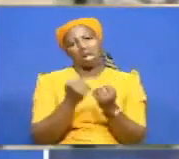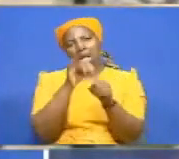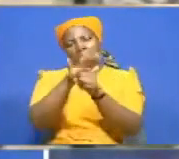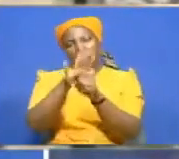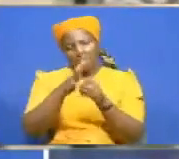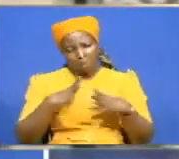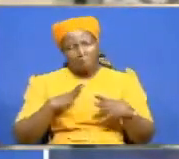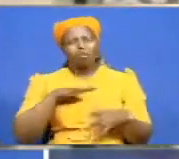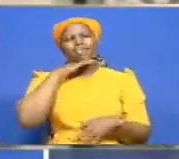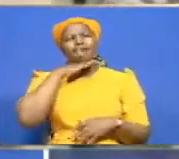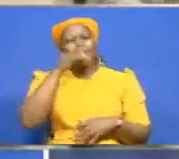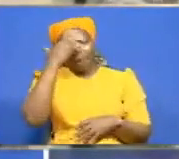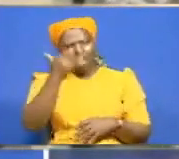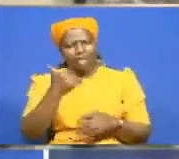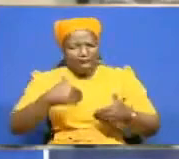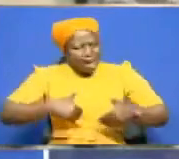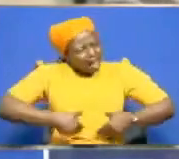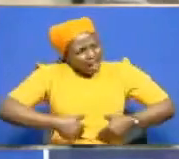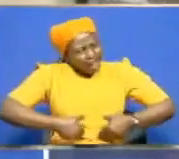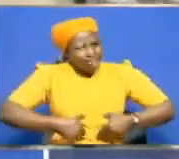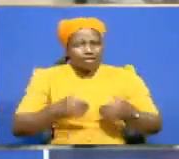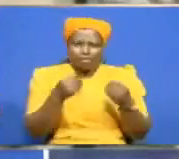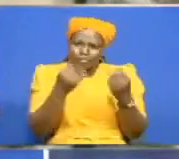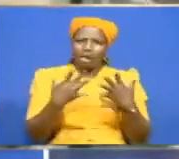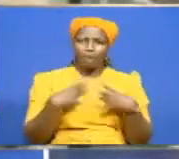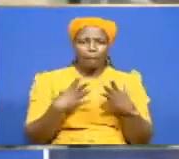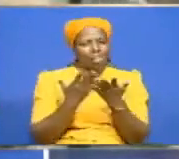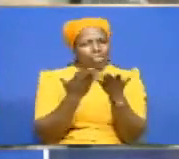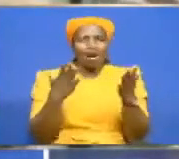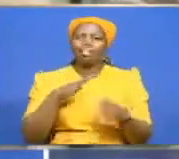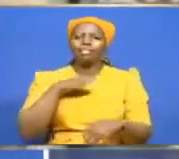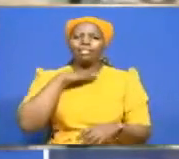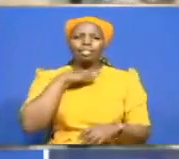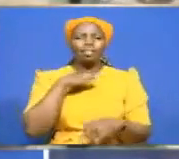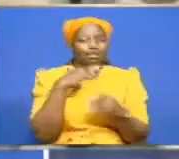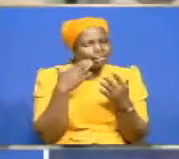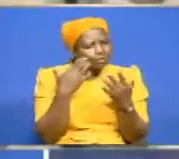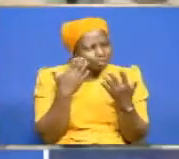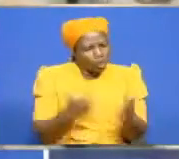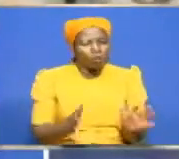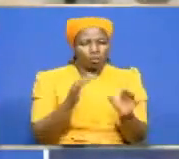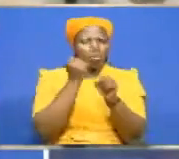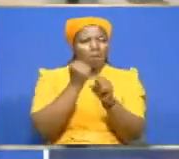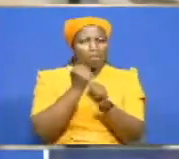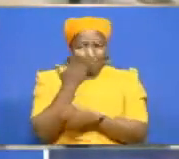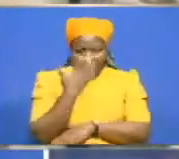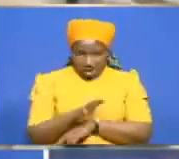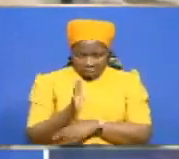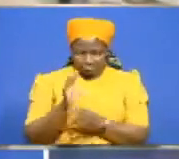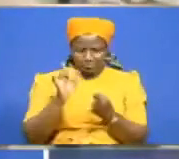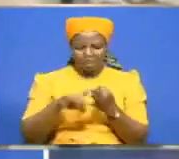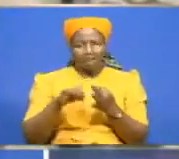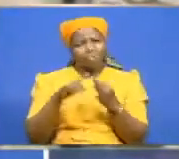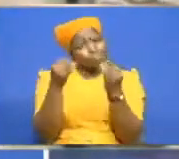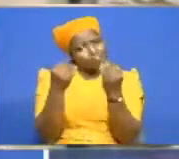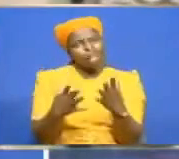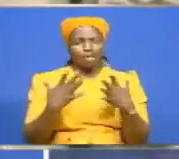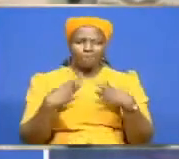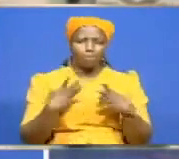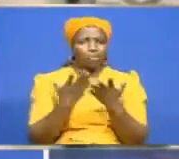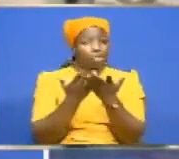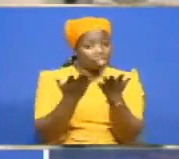of starvation. A lot of people lost jobs. A lot of